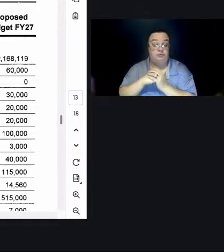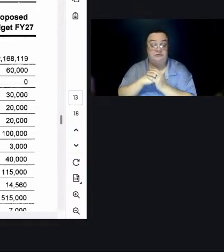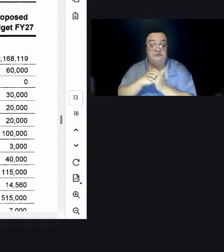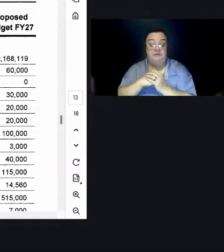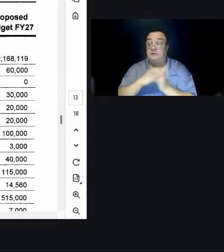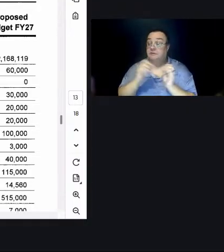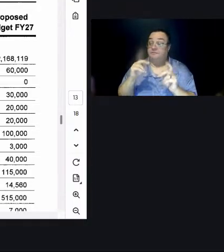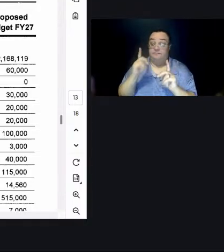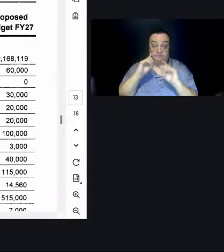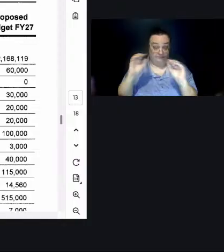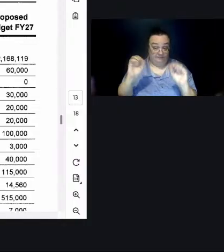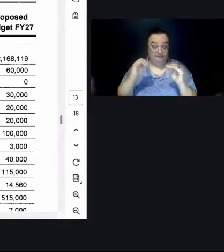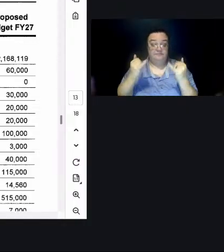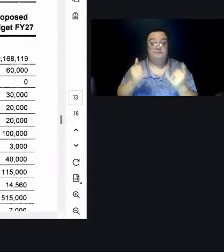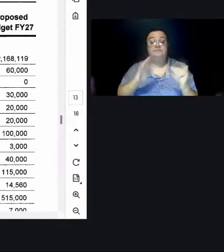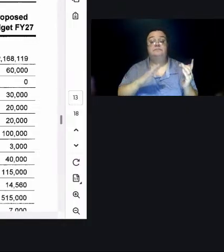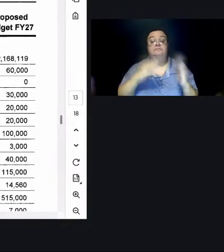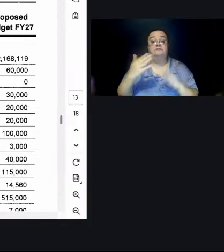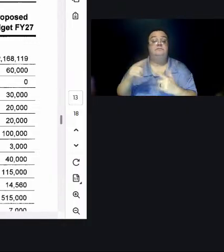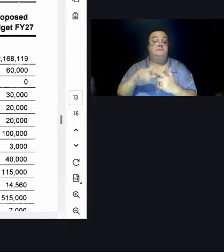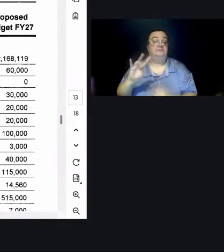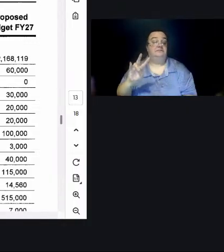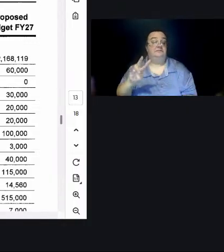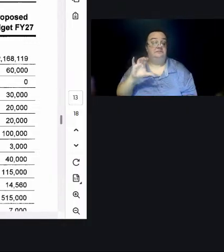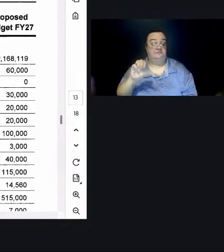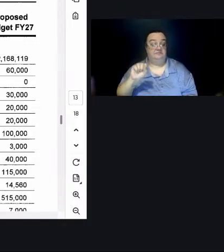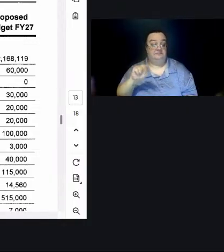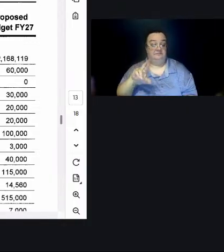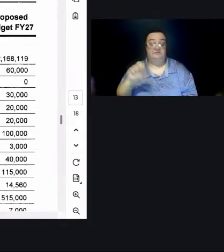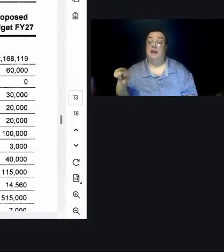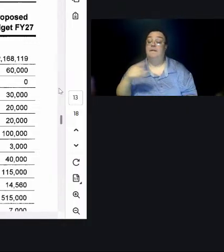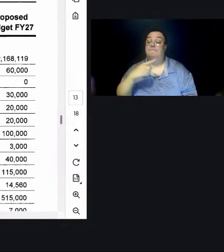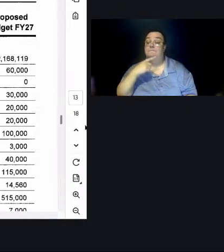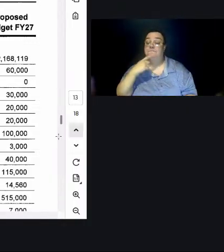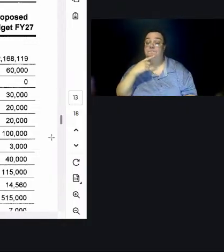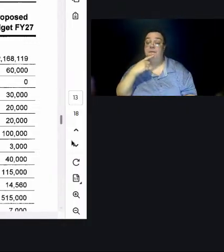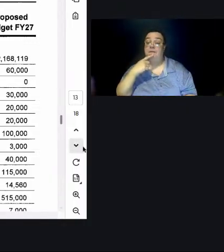Hearing none, I think that takes us to the 700 series, Public Works.